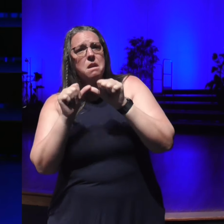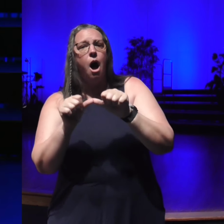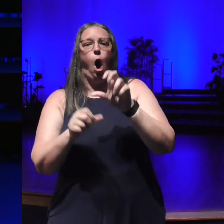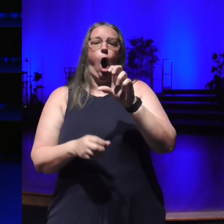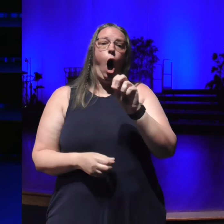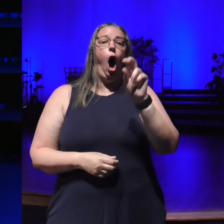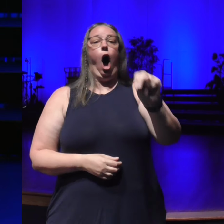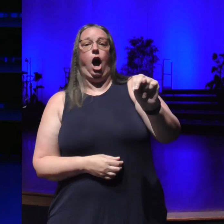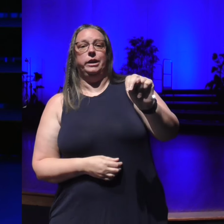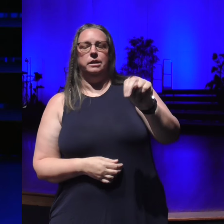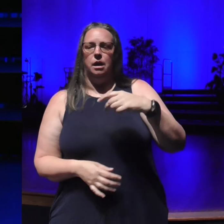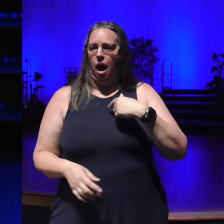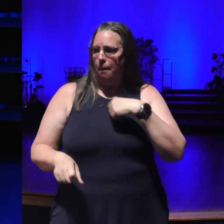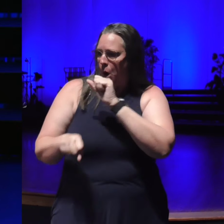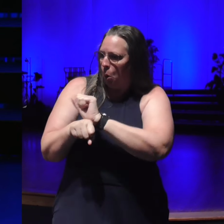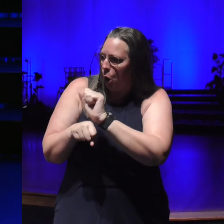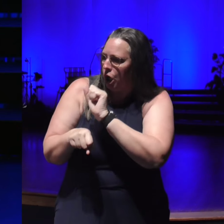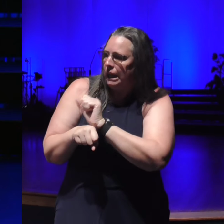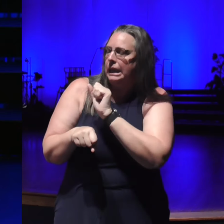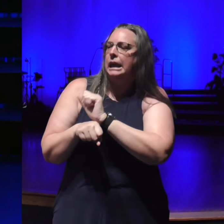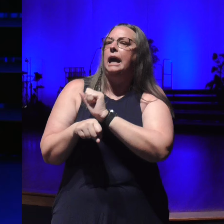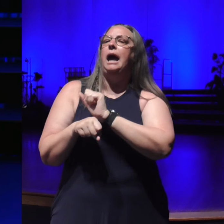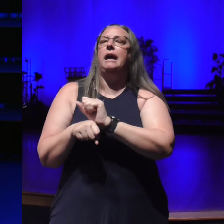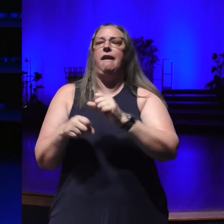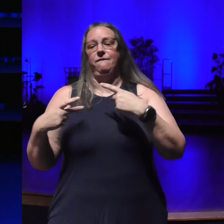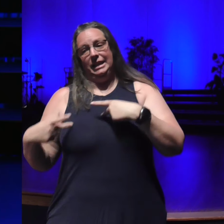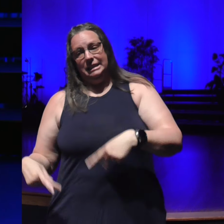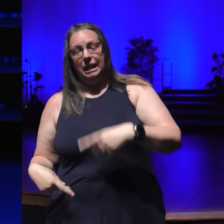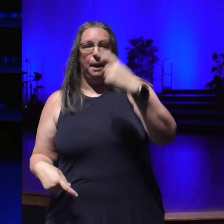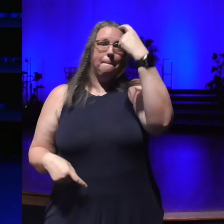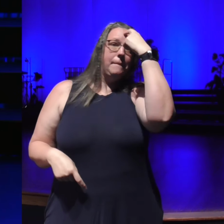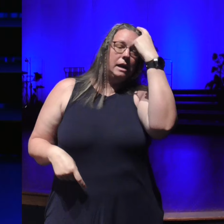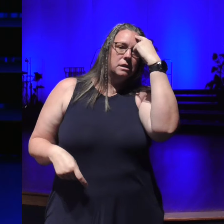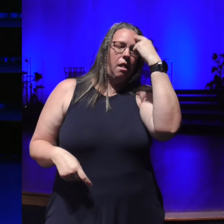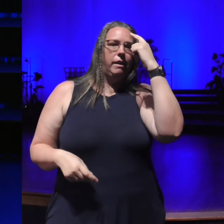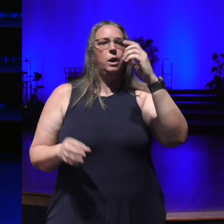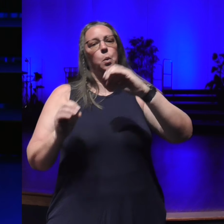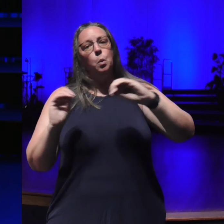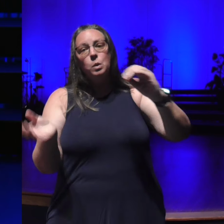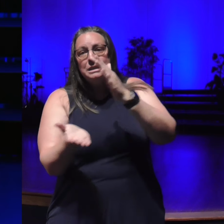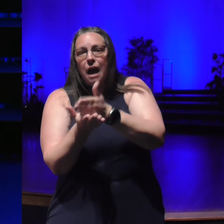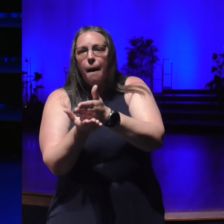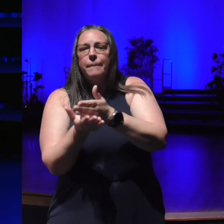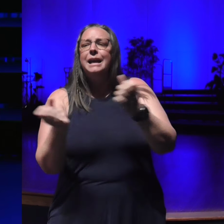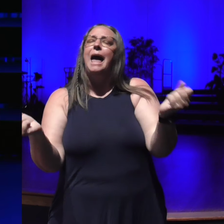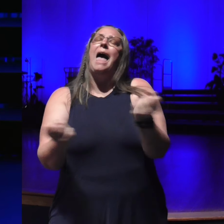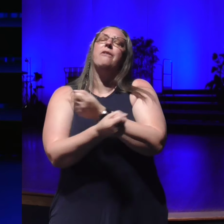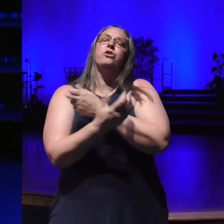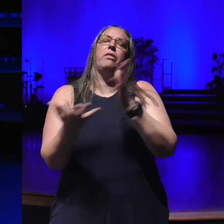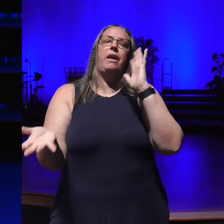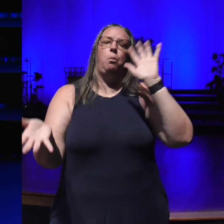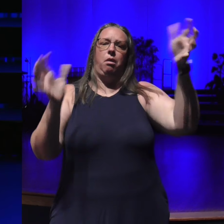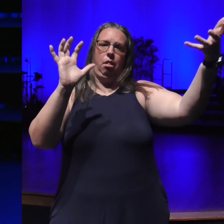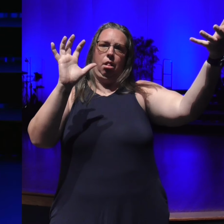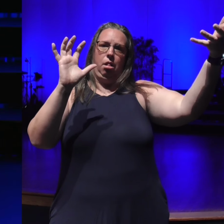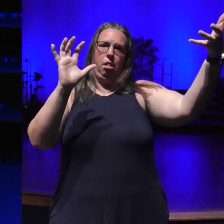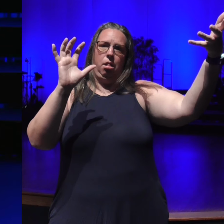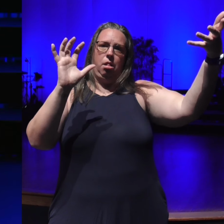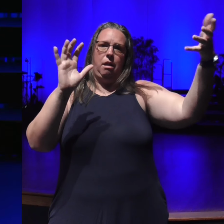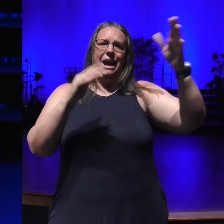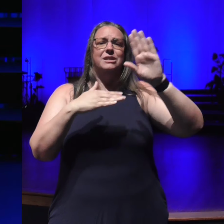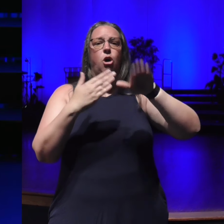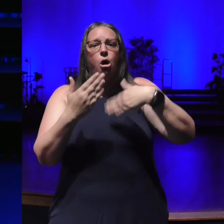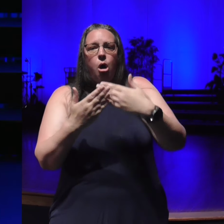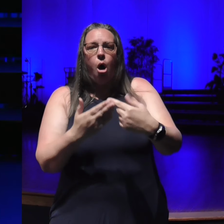on, working, if not physically, then mentally, nonstop, everything will fall apart. It's all